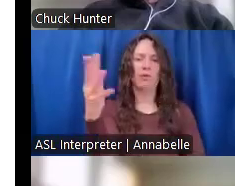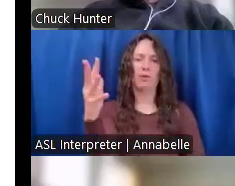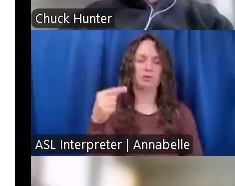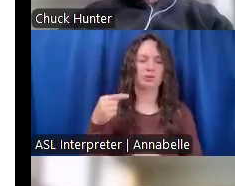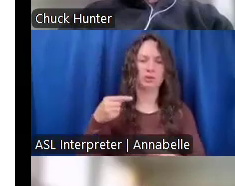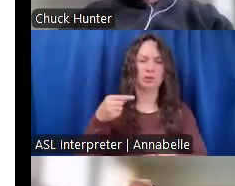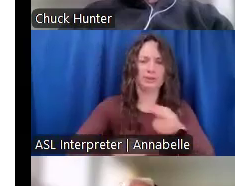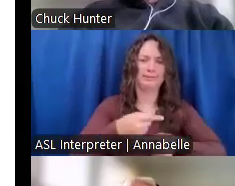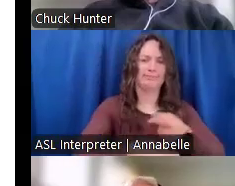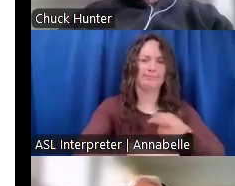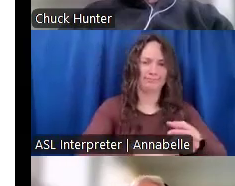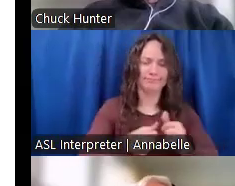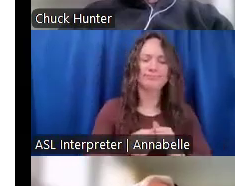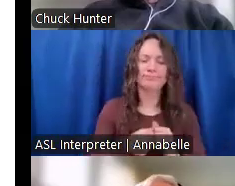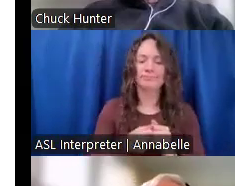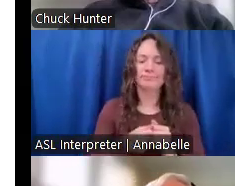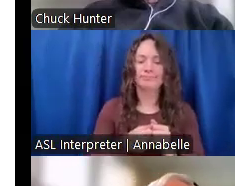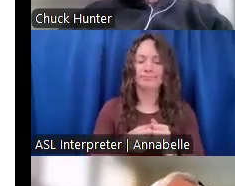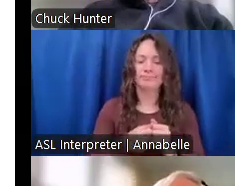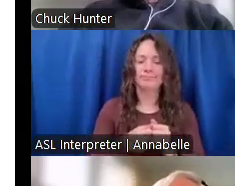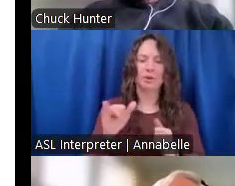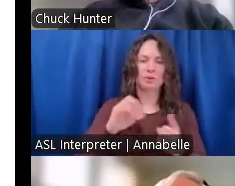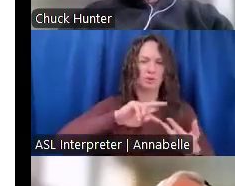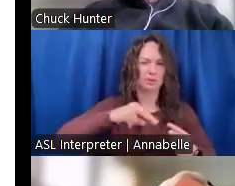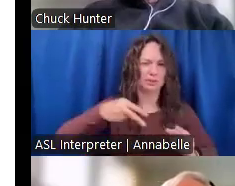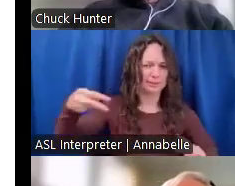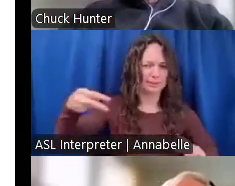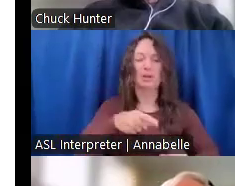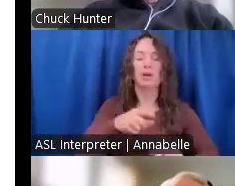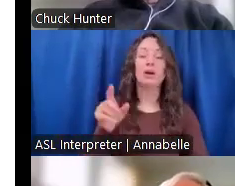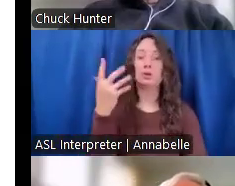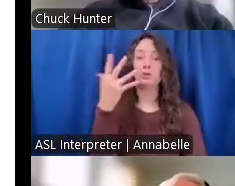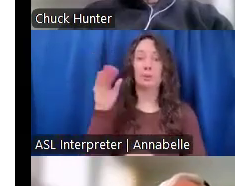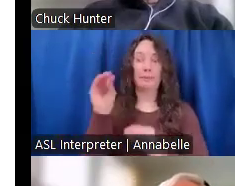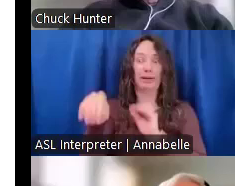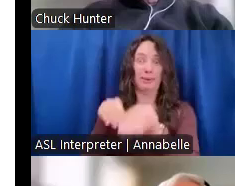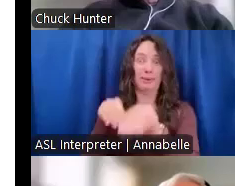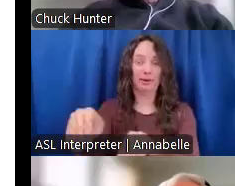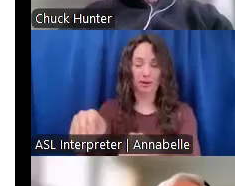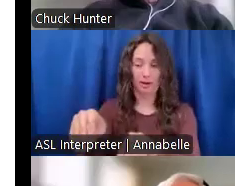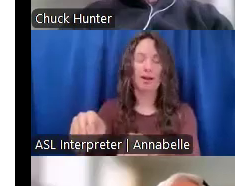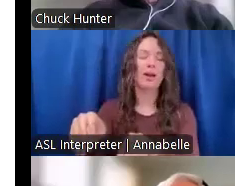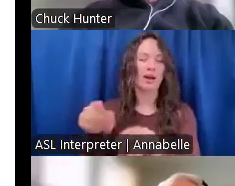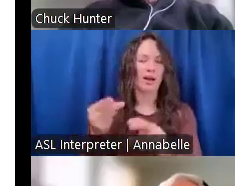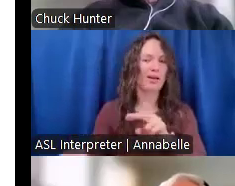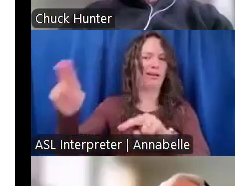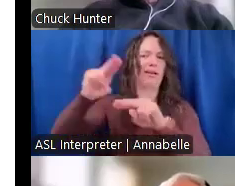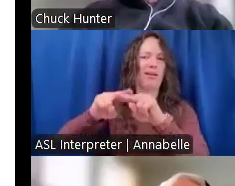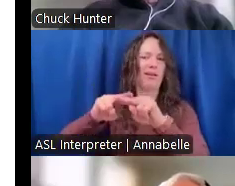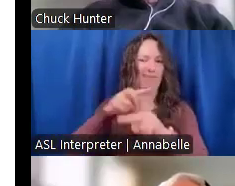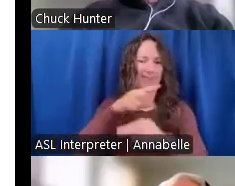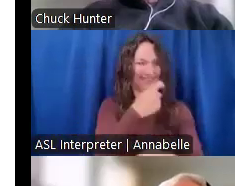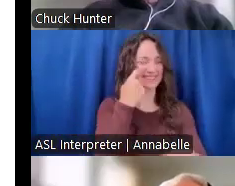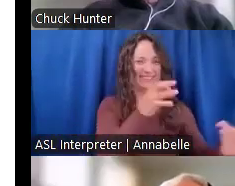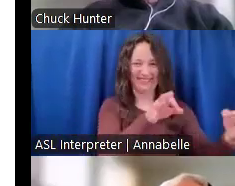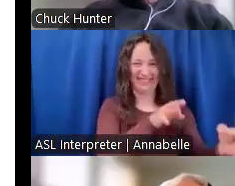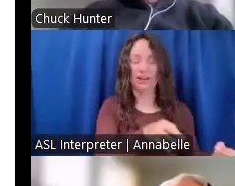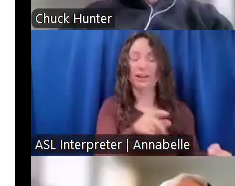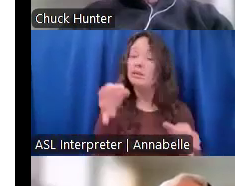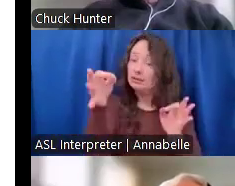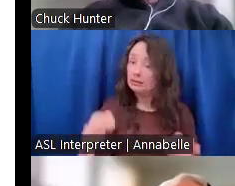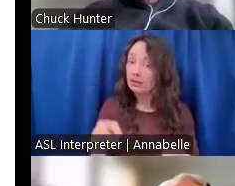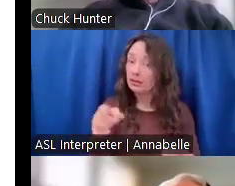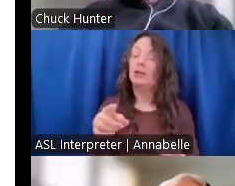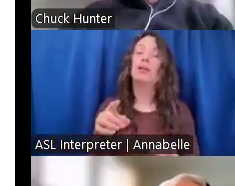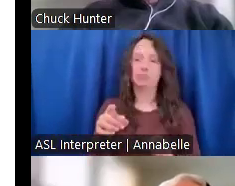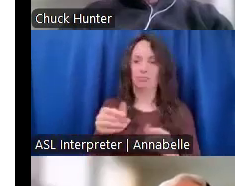about tree planting and how we're doing that more and more. And so if you know you're going to plant trees and if you've identified the species